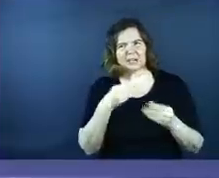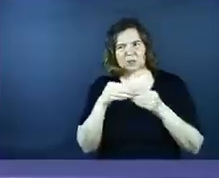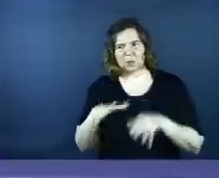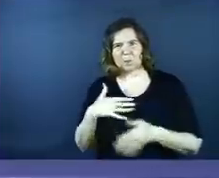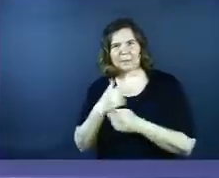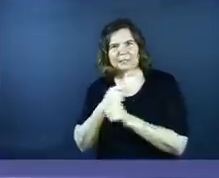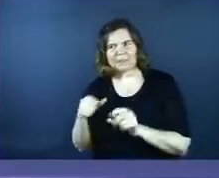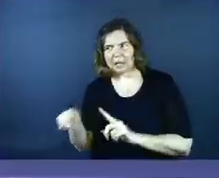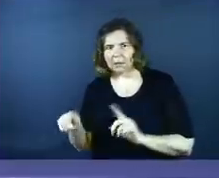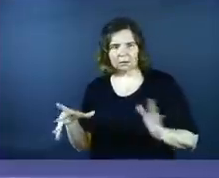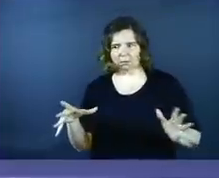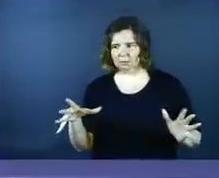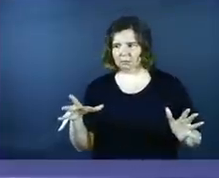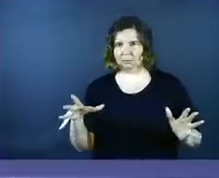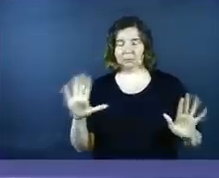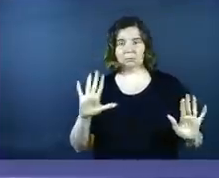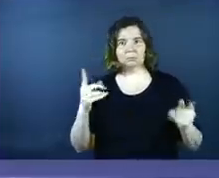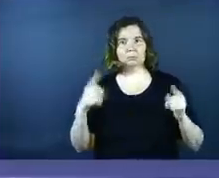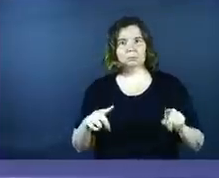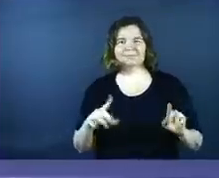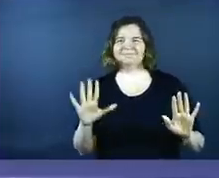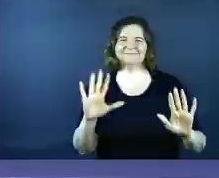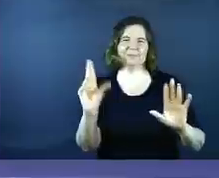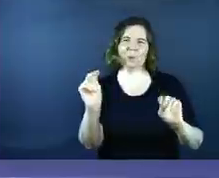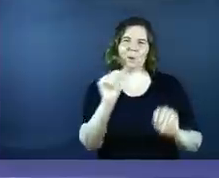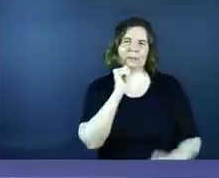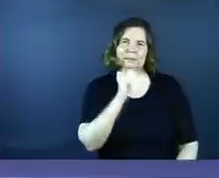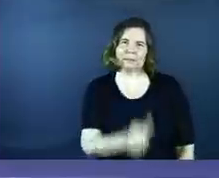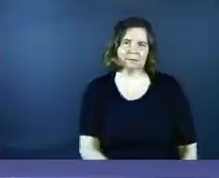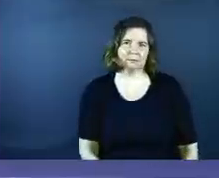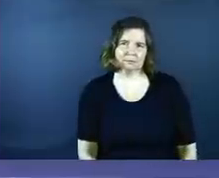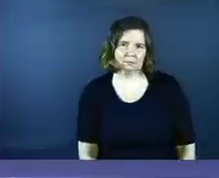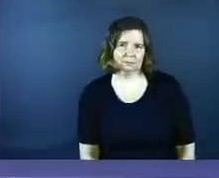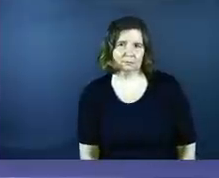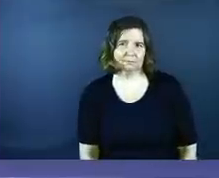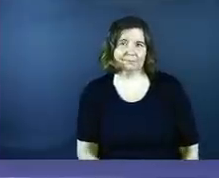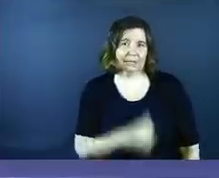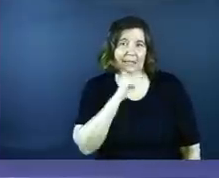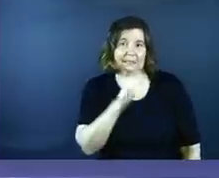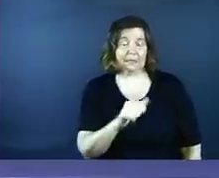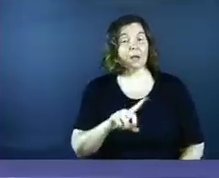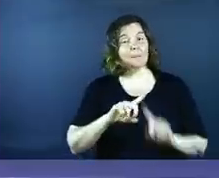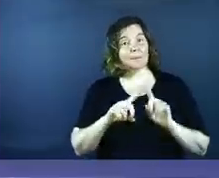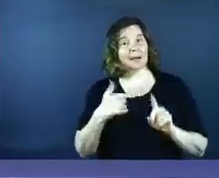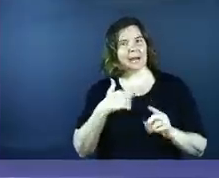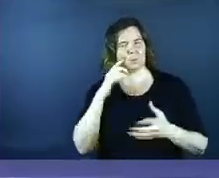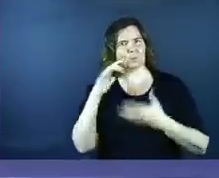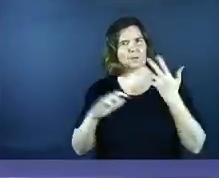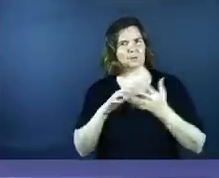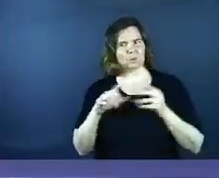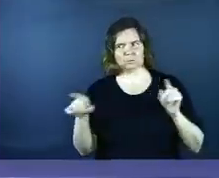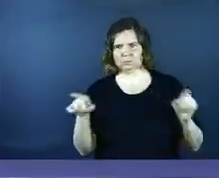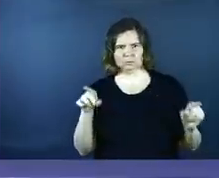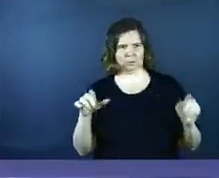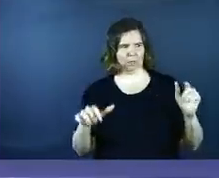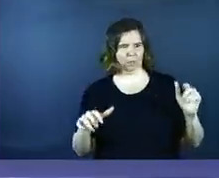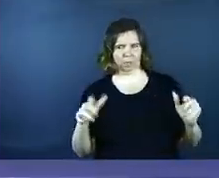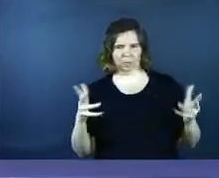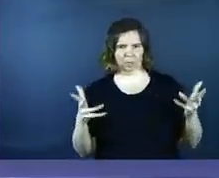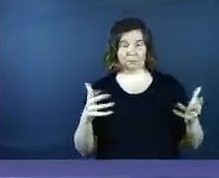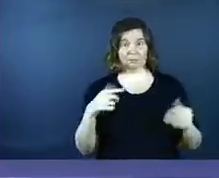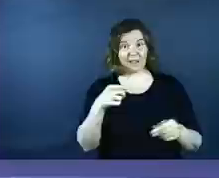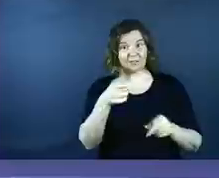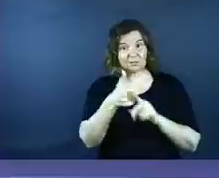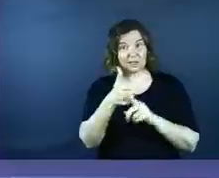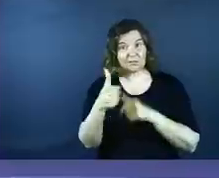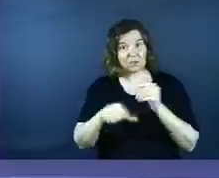my salvation? No, I didn't. I didn't, but I was confused. Have you ever been confused?